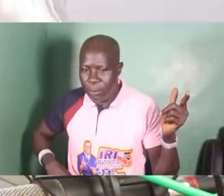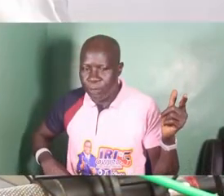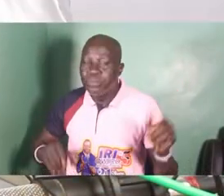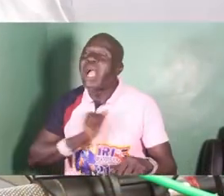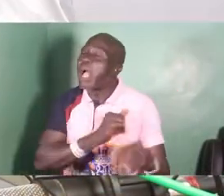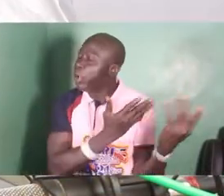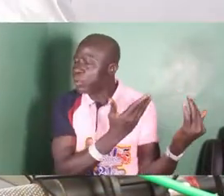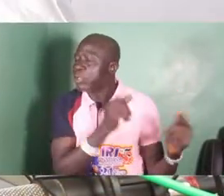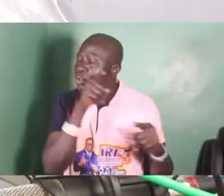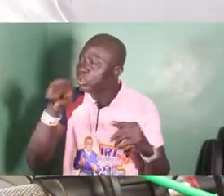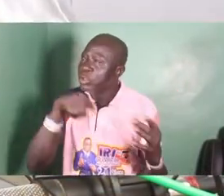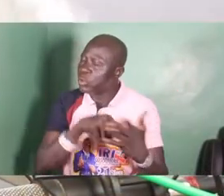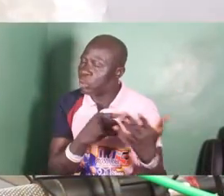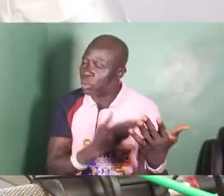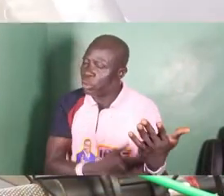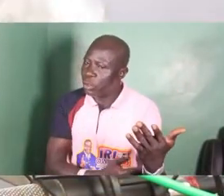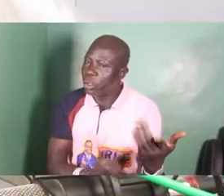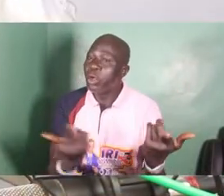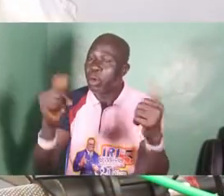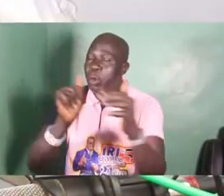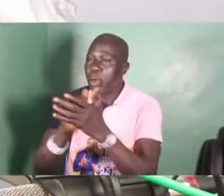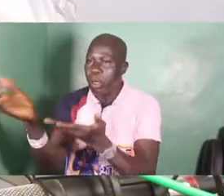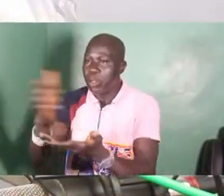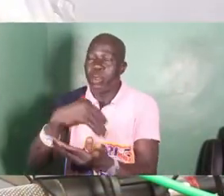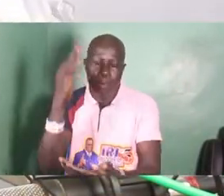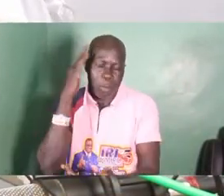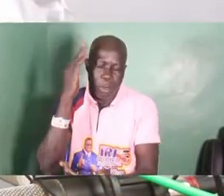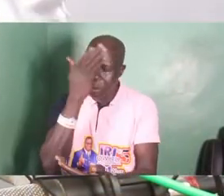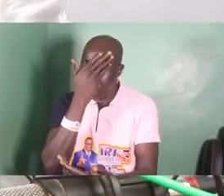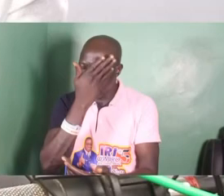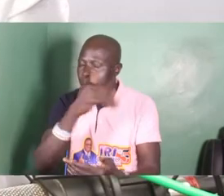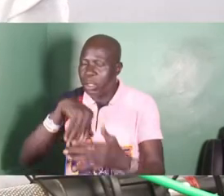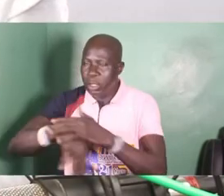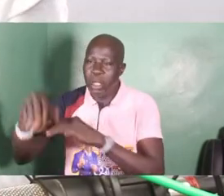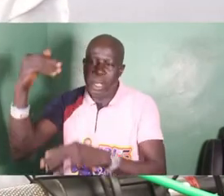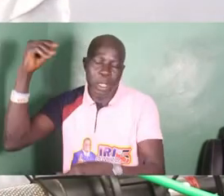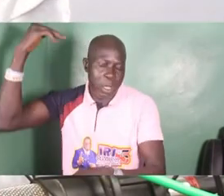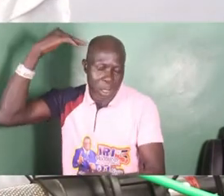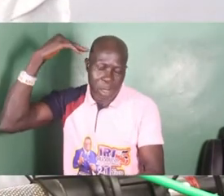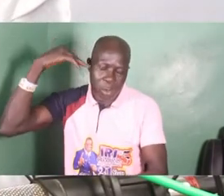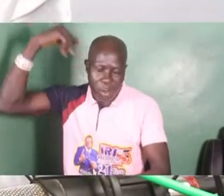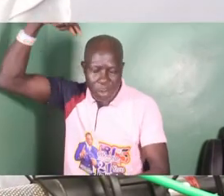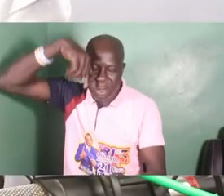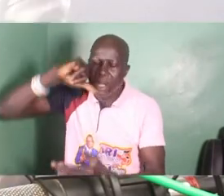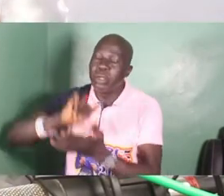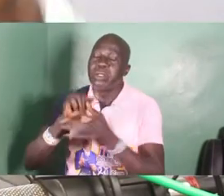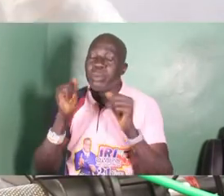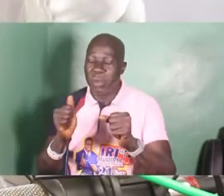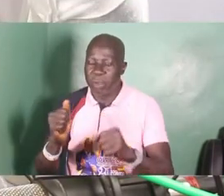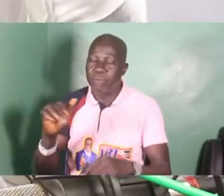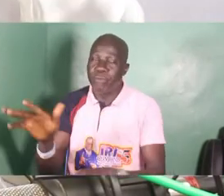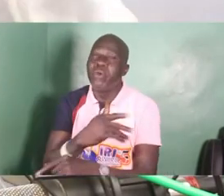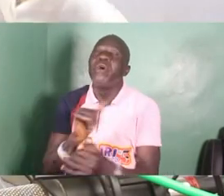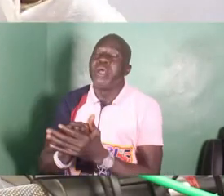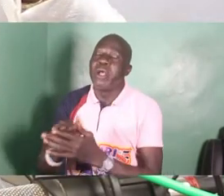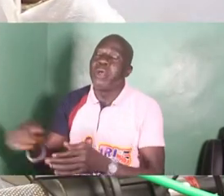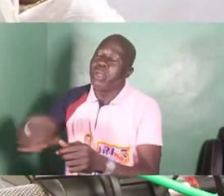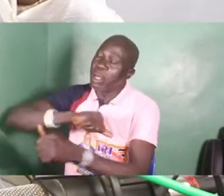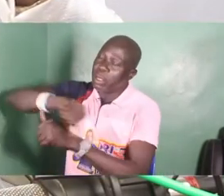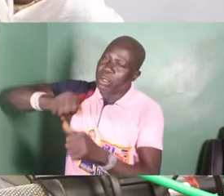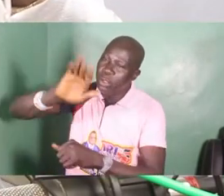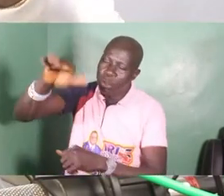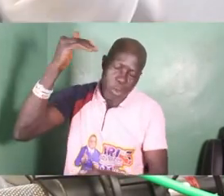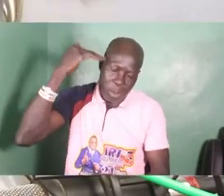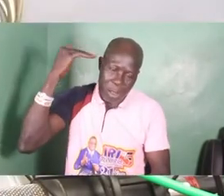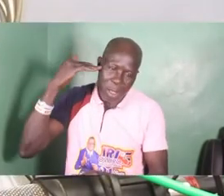More I'm expecting you this morning. For you to collect your headquarters. At the headquarters, you should be powerful. I hope you are down, no sorry. You